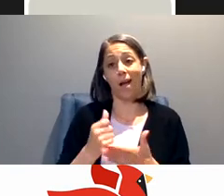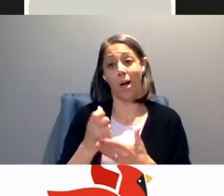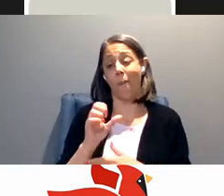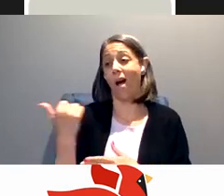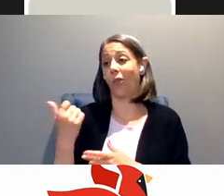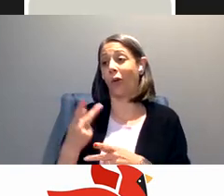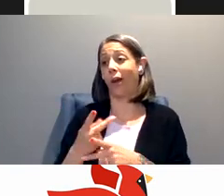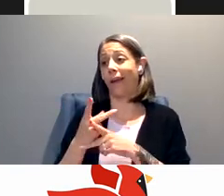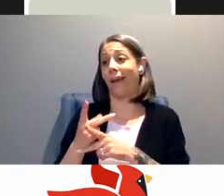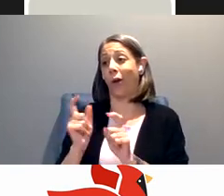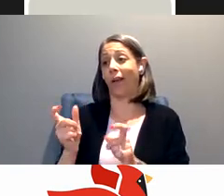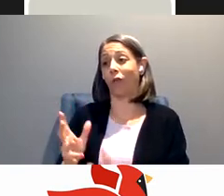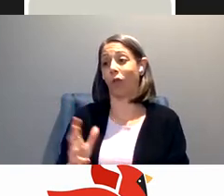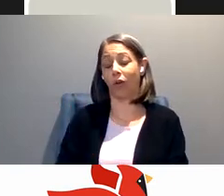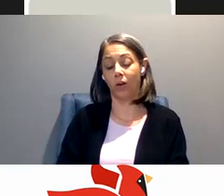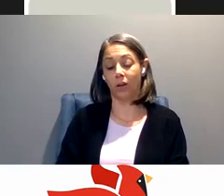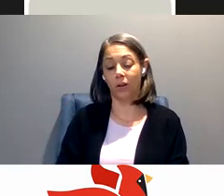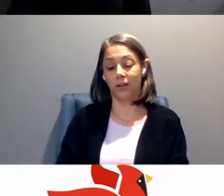it's about. It's great.